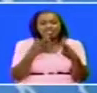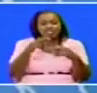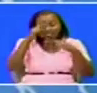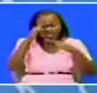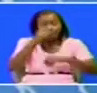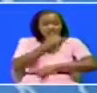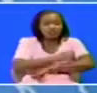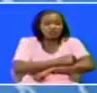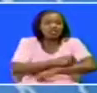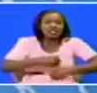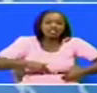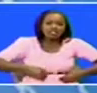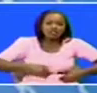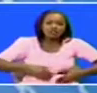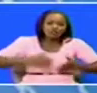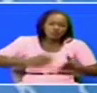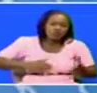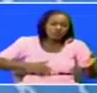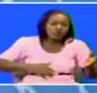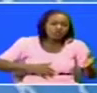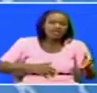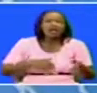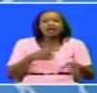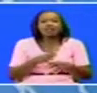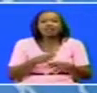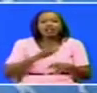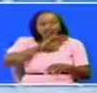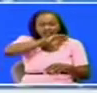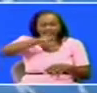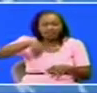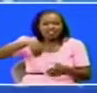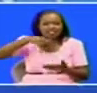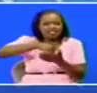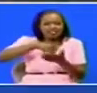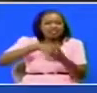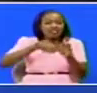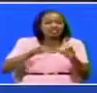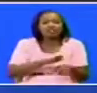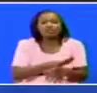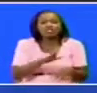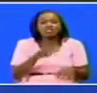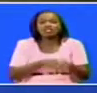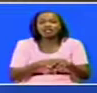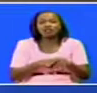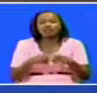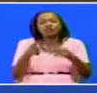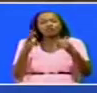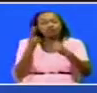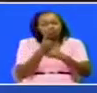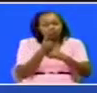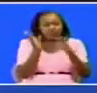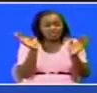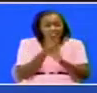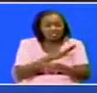among youth who were chasing after a herd of elephants that had invaded their farm at around 2 a.m. It was while chasing these